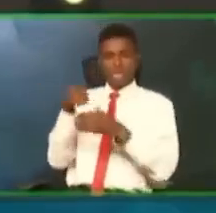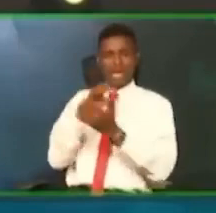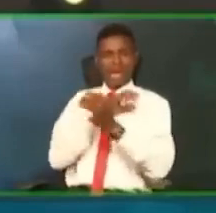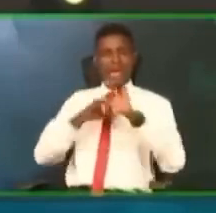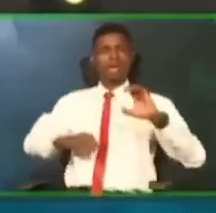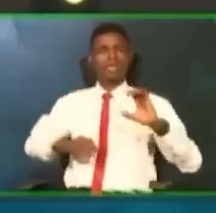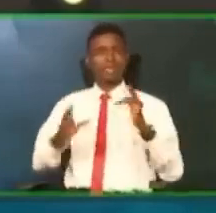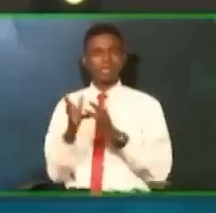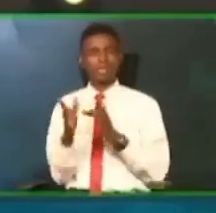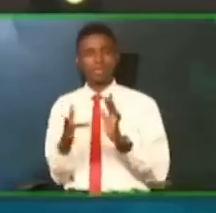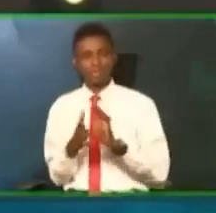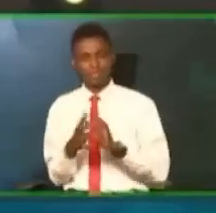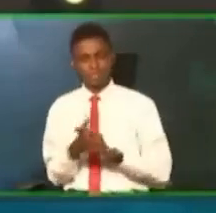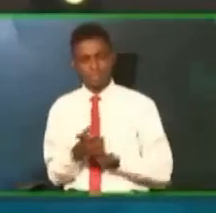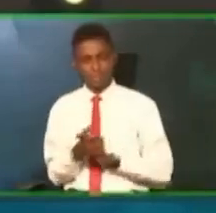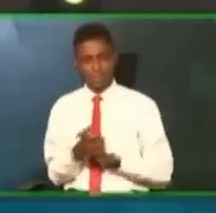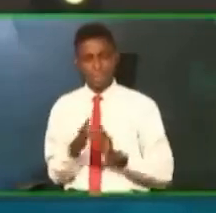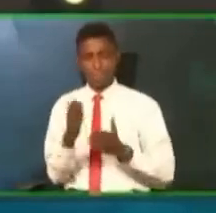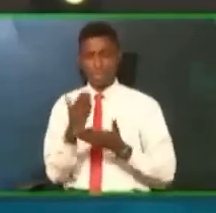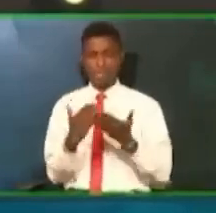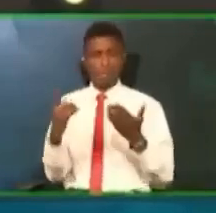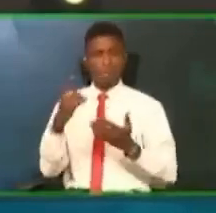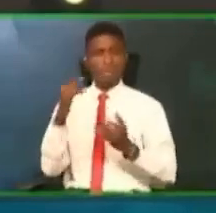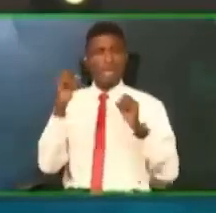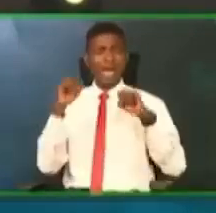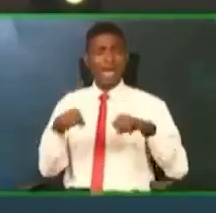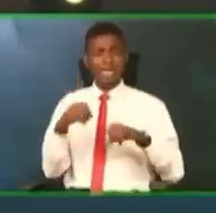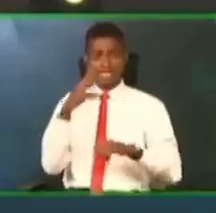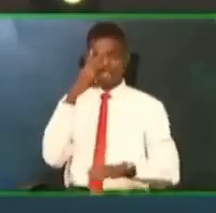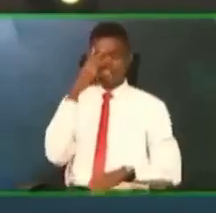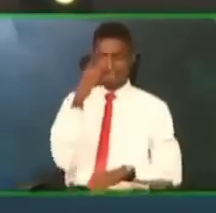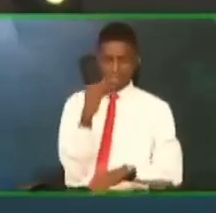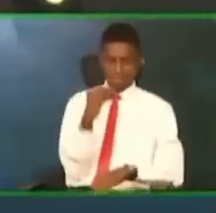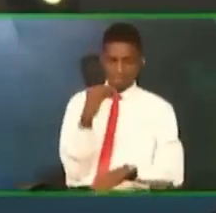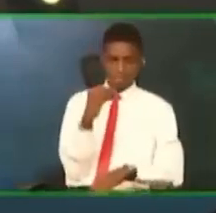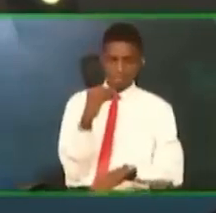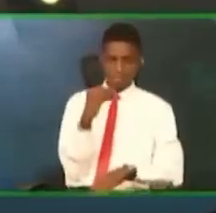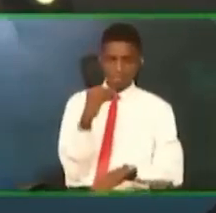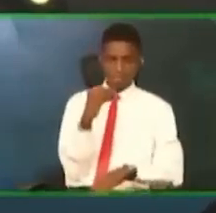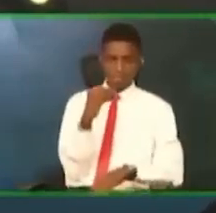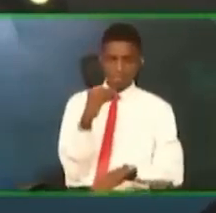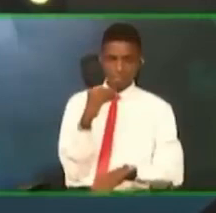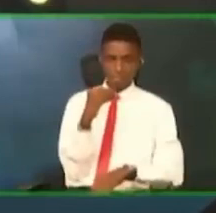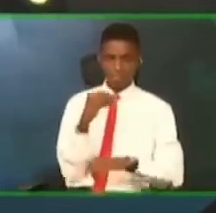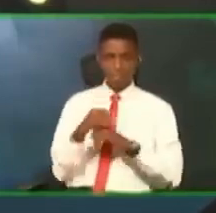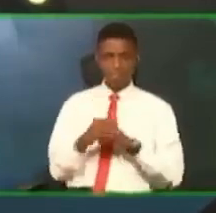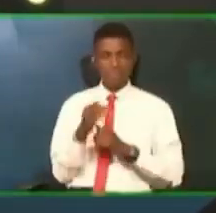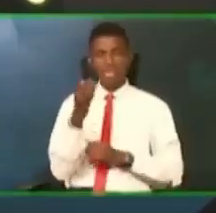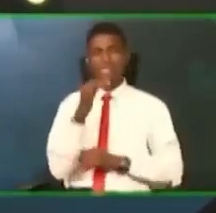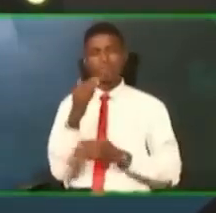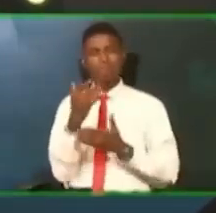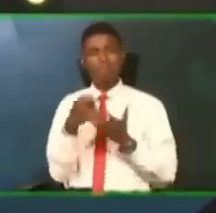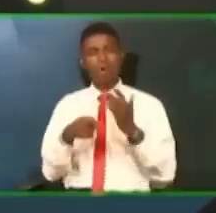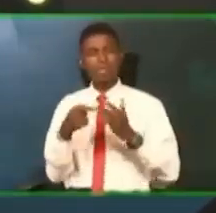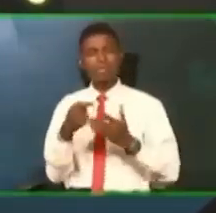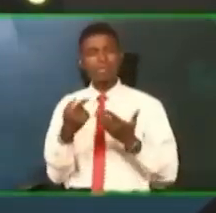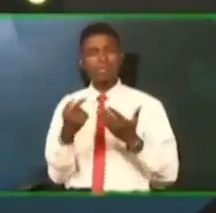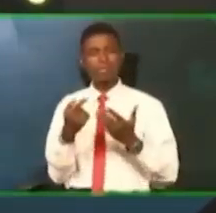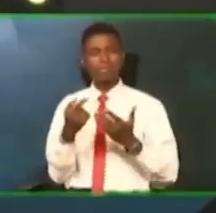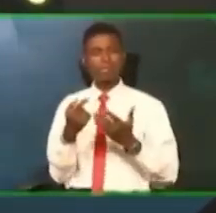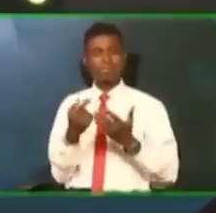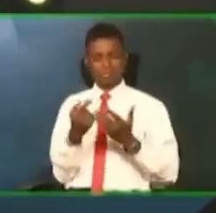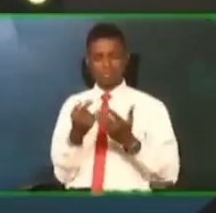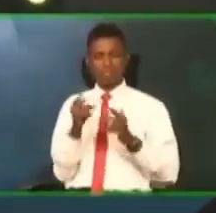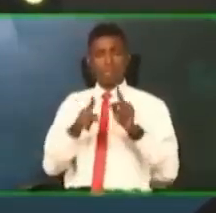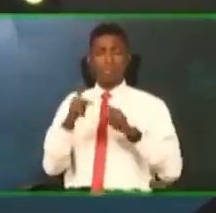Someone can sleep, and there's what people call sleep talking. You know that? Where people just say a lot of nonsense while they are